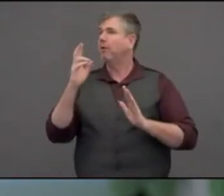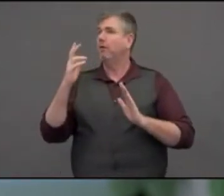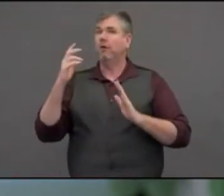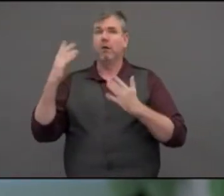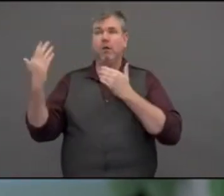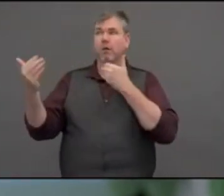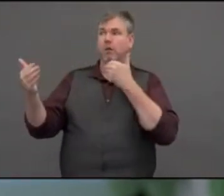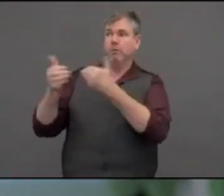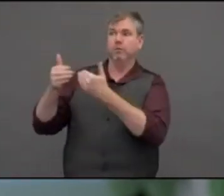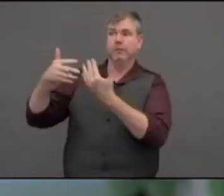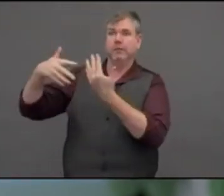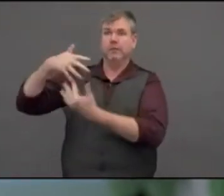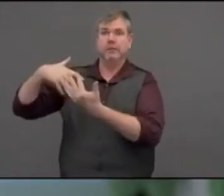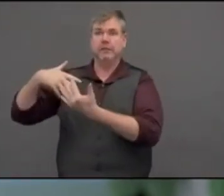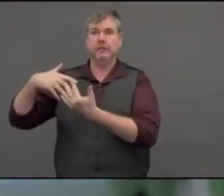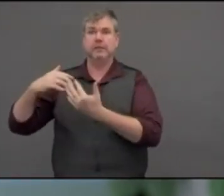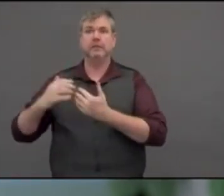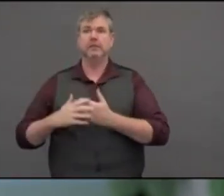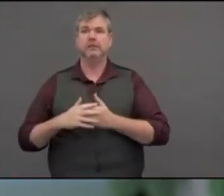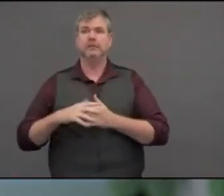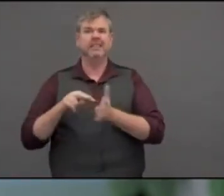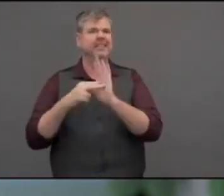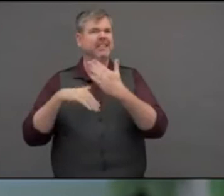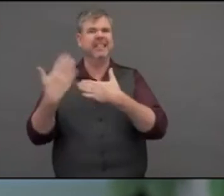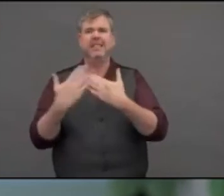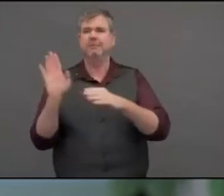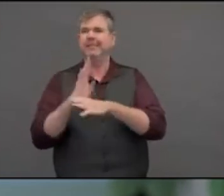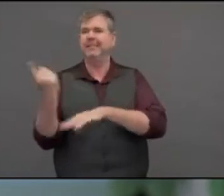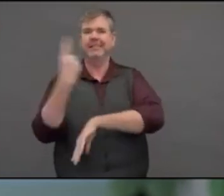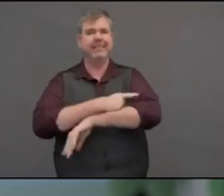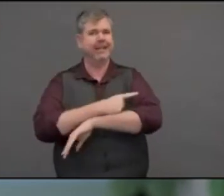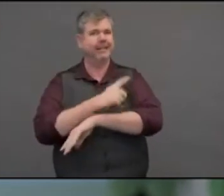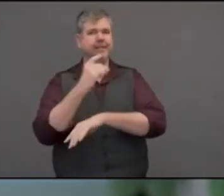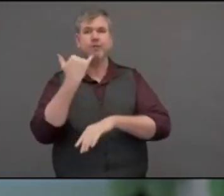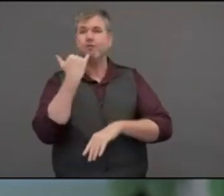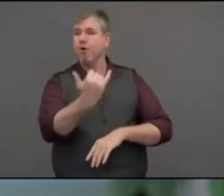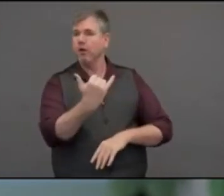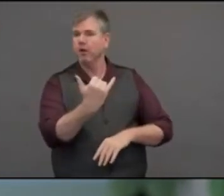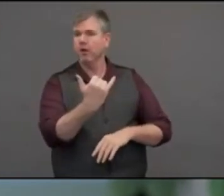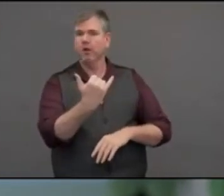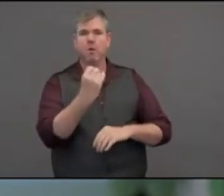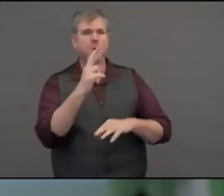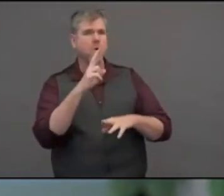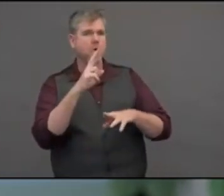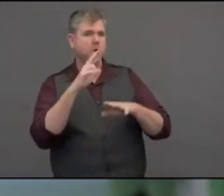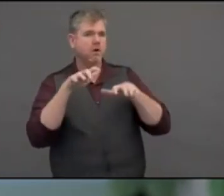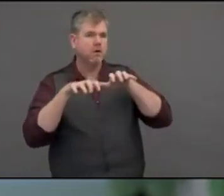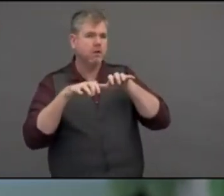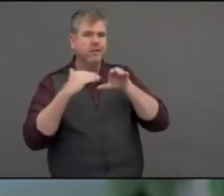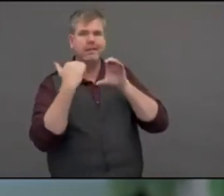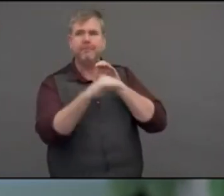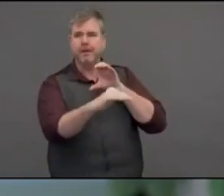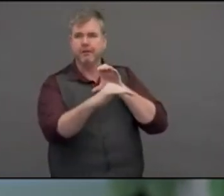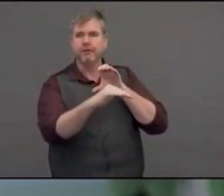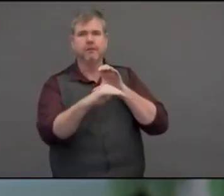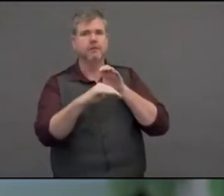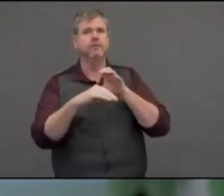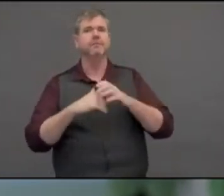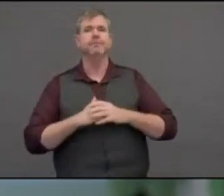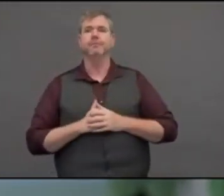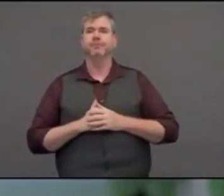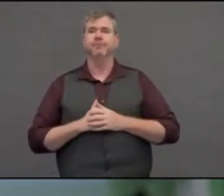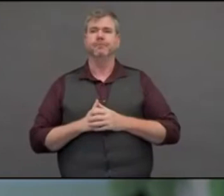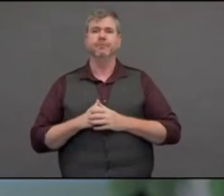that means within the next business day if you call or electronically schedule. If you're an essential worker doing routine